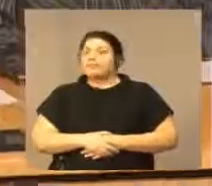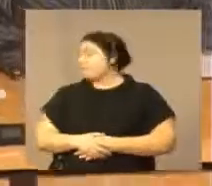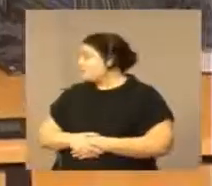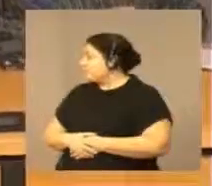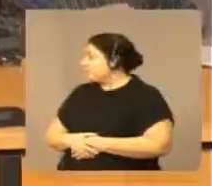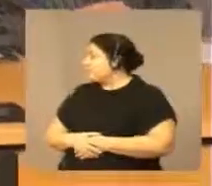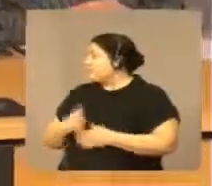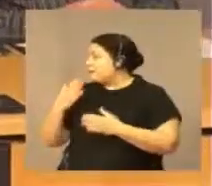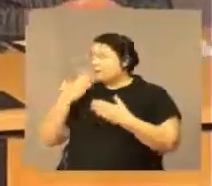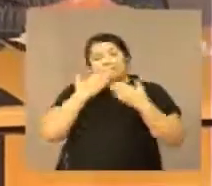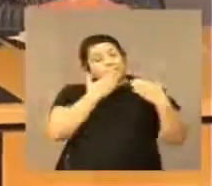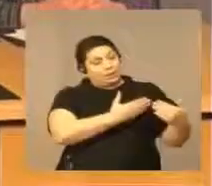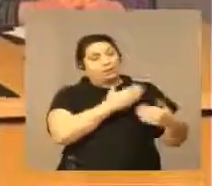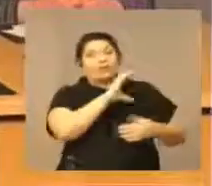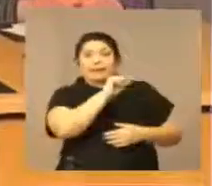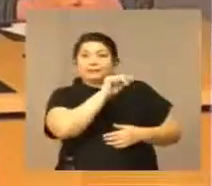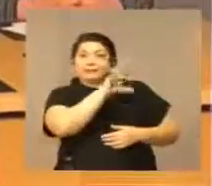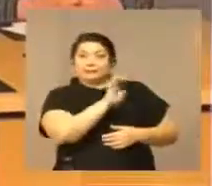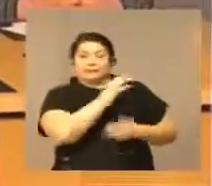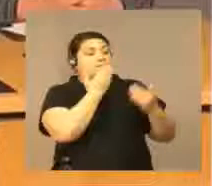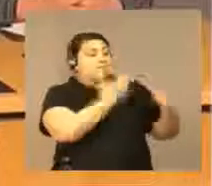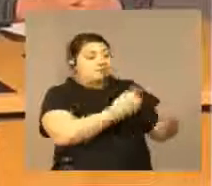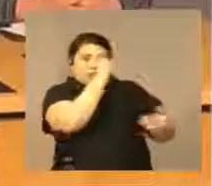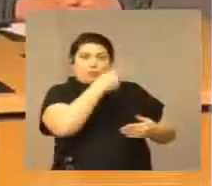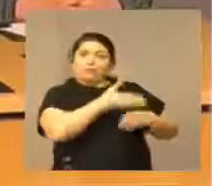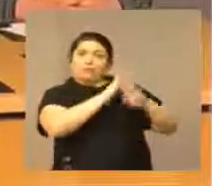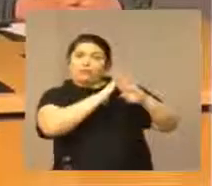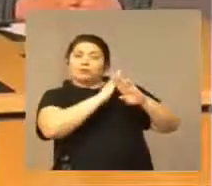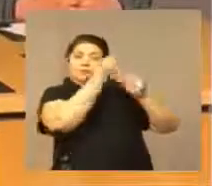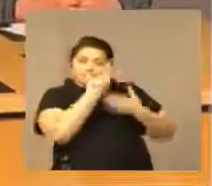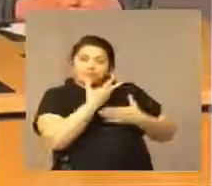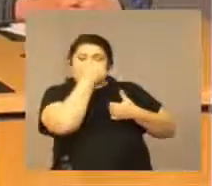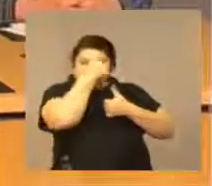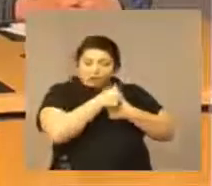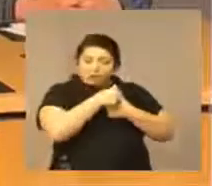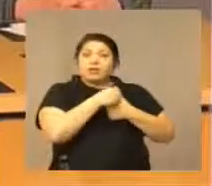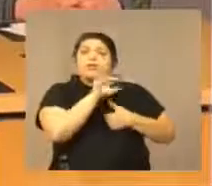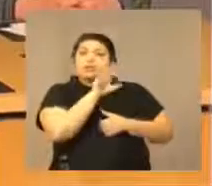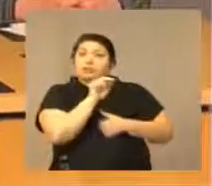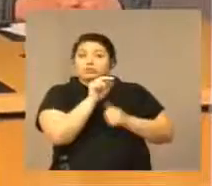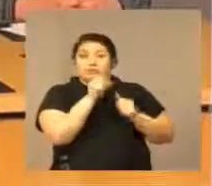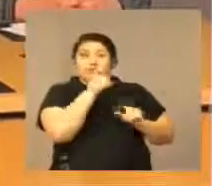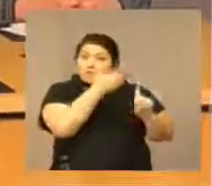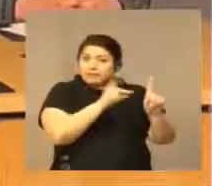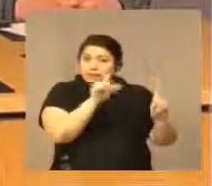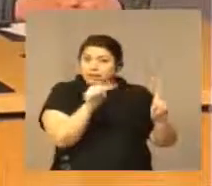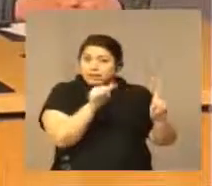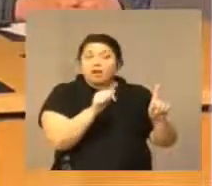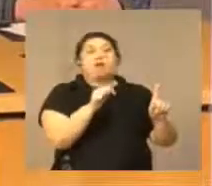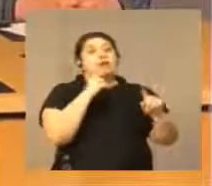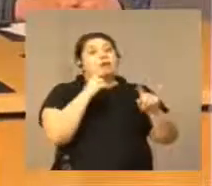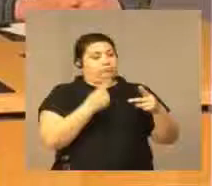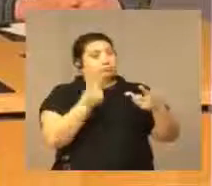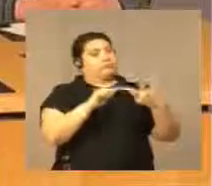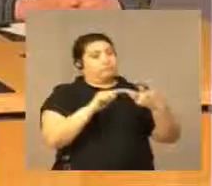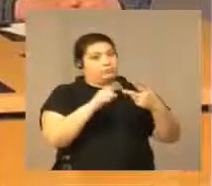you so much for reminding us about the barriers of First Nations persons with disabilities, but even more so compounded for women